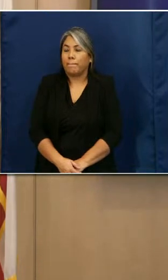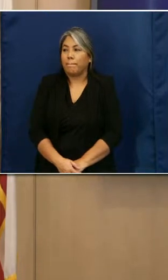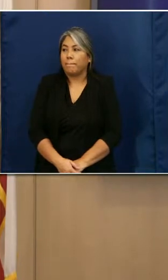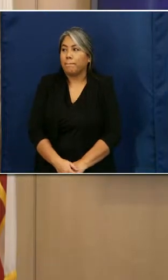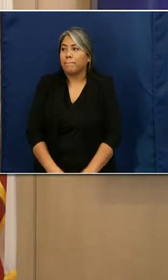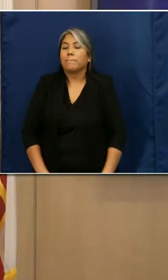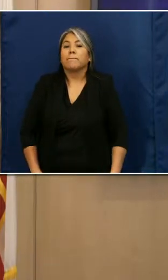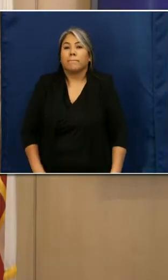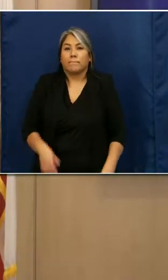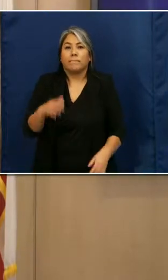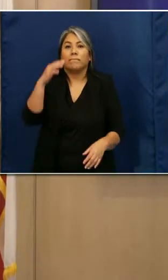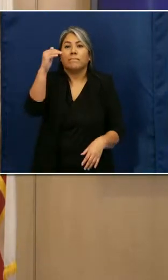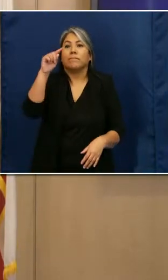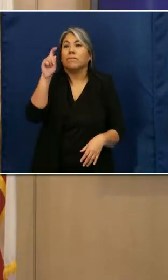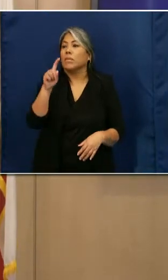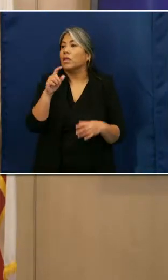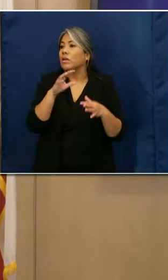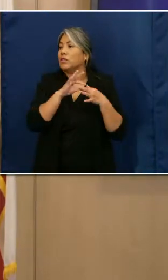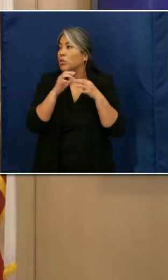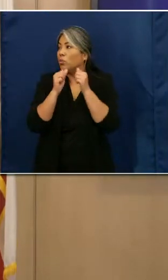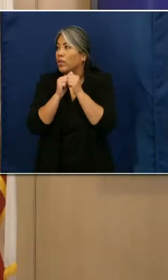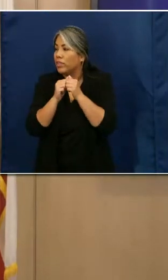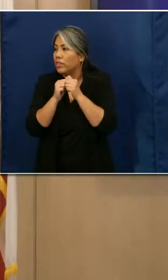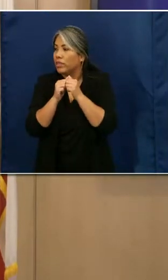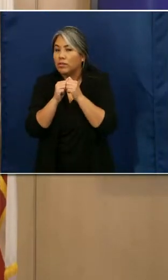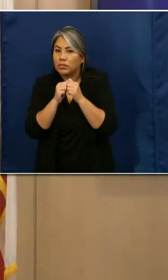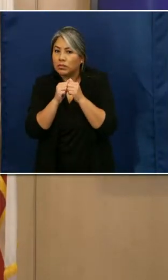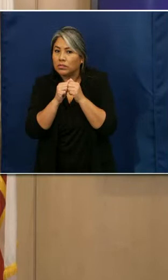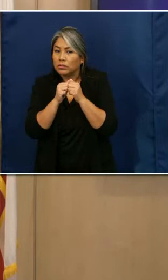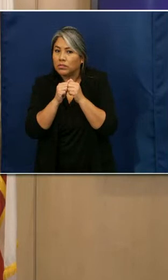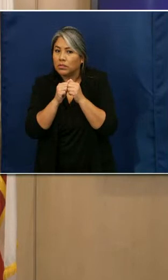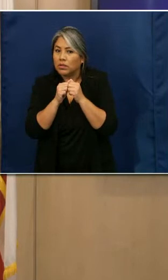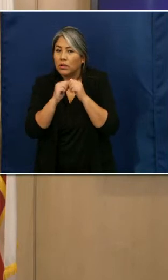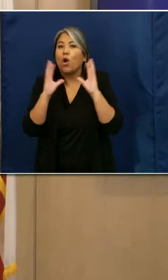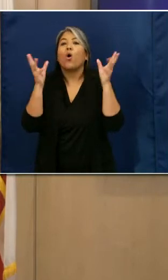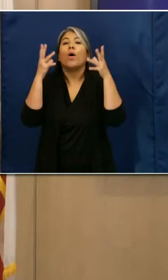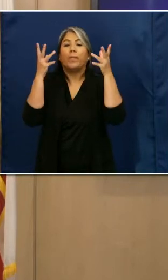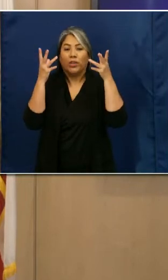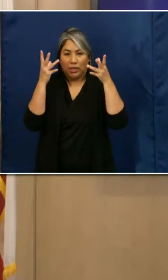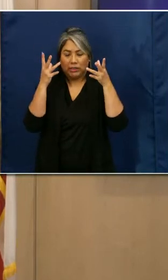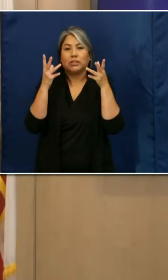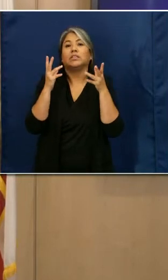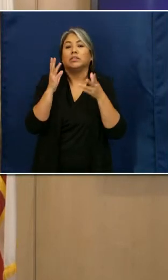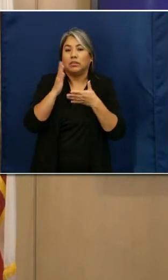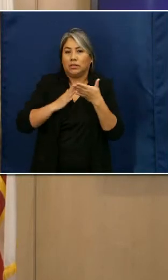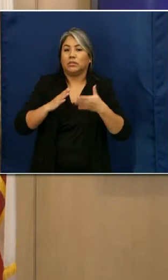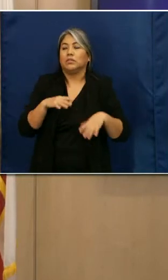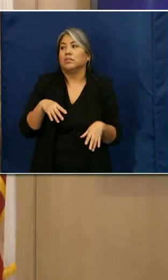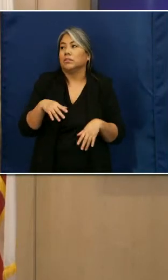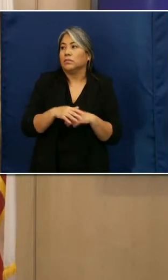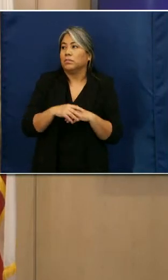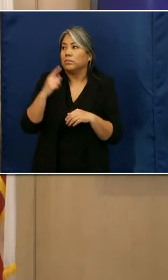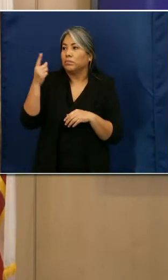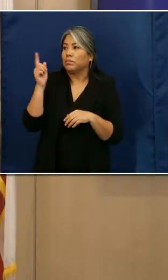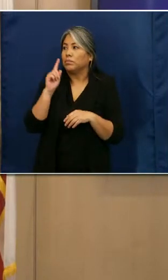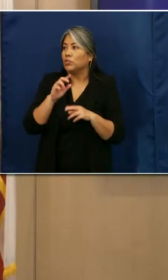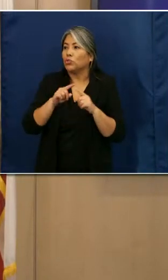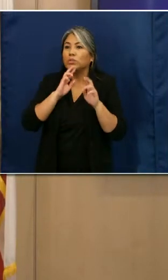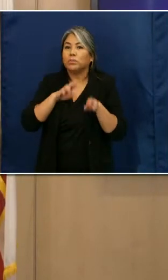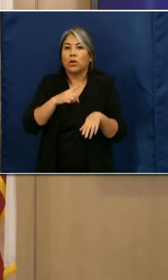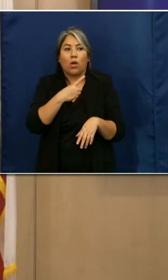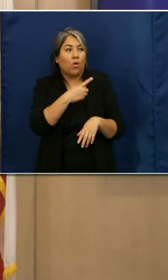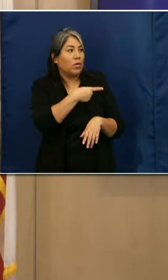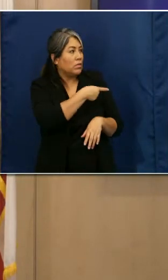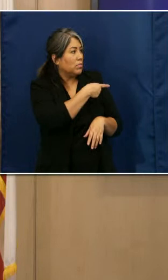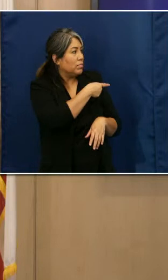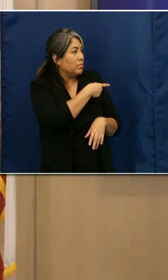This next question deals with the ambulance division, and I'm going to ask Rob Sills if he would come back up here to respond to that question. Or